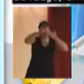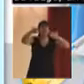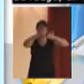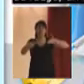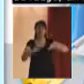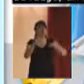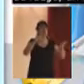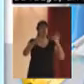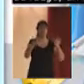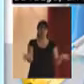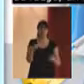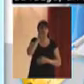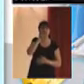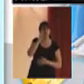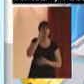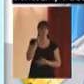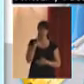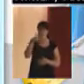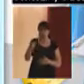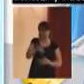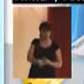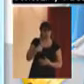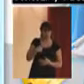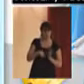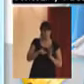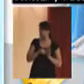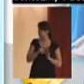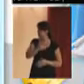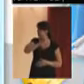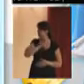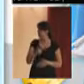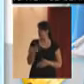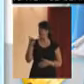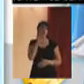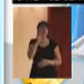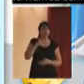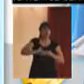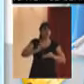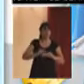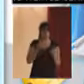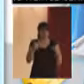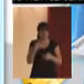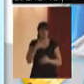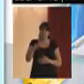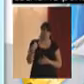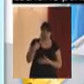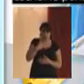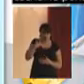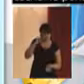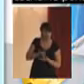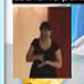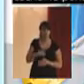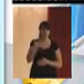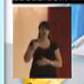written Twitter and Facebook. Also, this is Spain. This was not here when I wrote the presentation, but it has happened now.